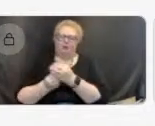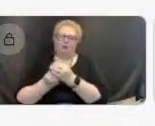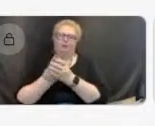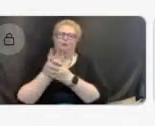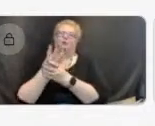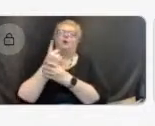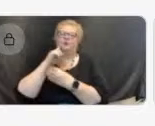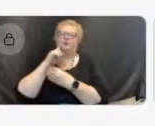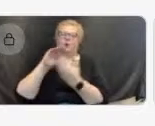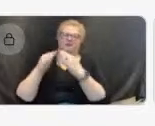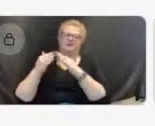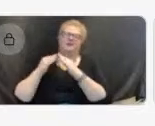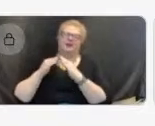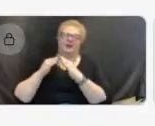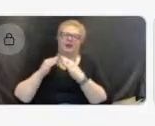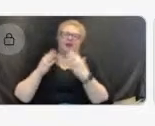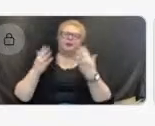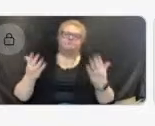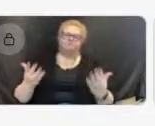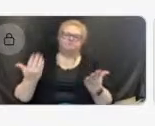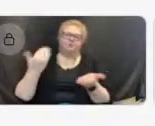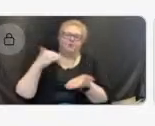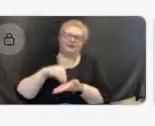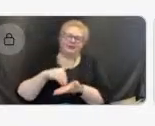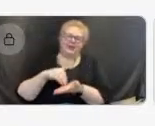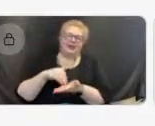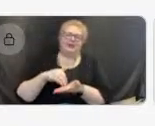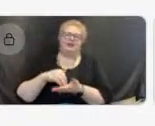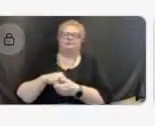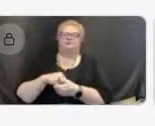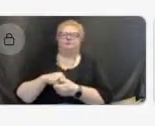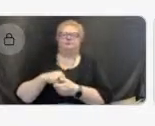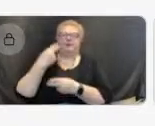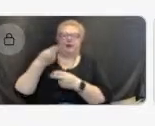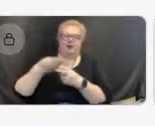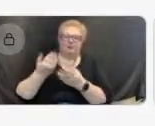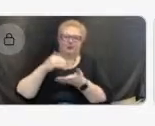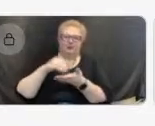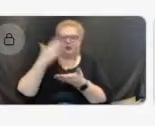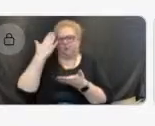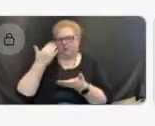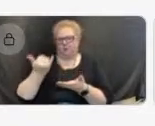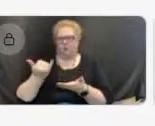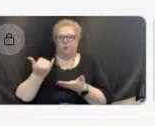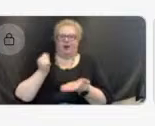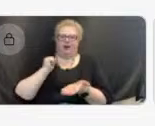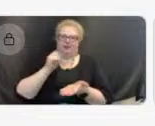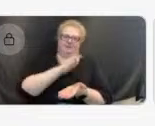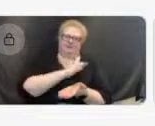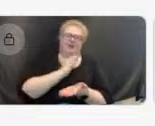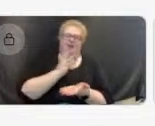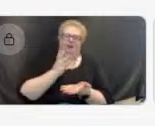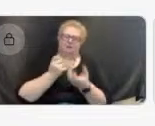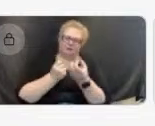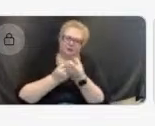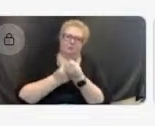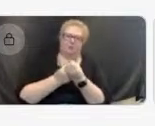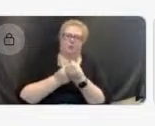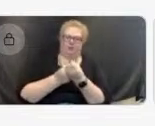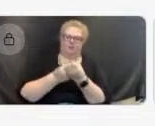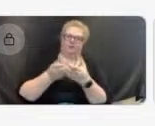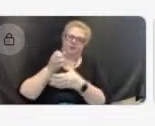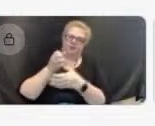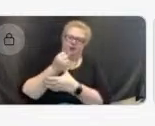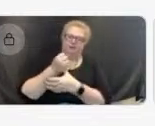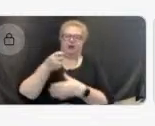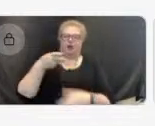And so I think, again, I go back to, that's exactly why our staff is supporting both the preliminary plat and